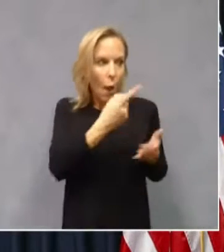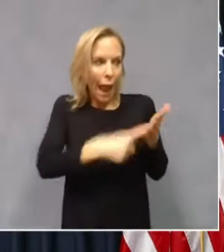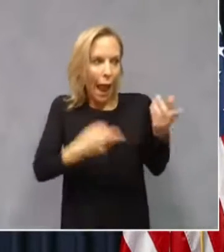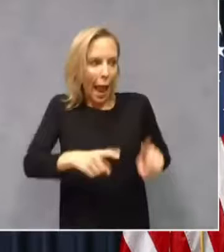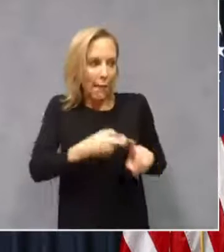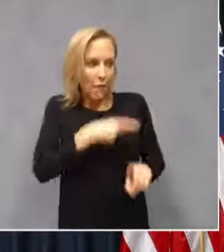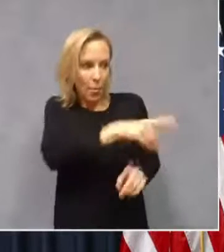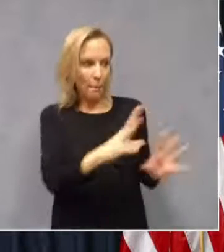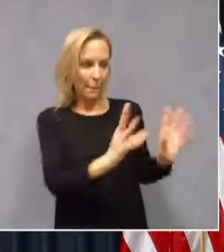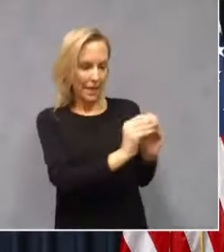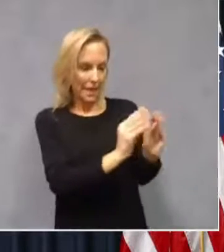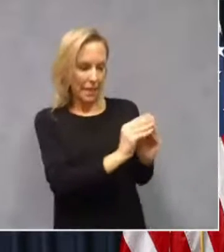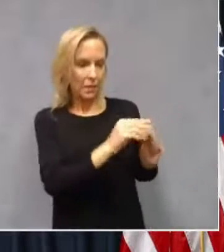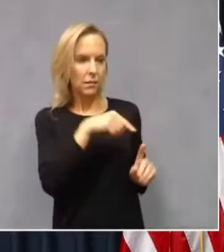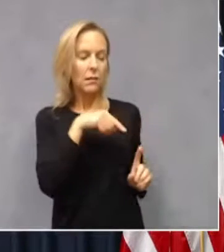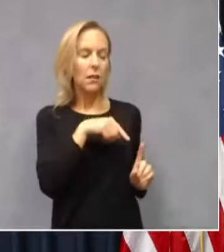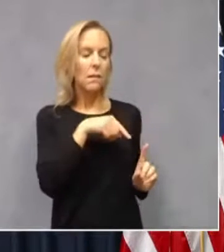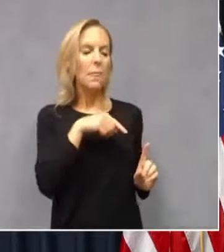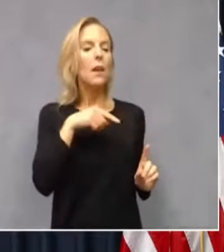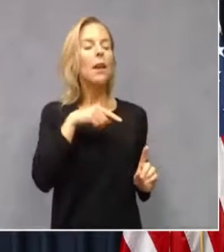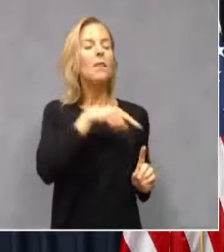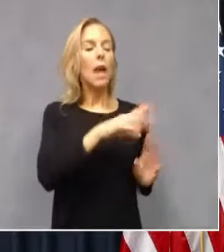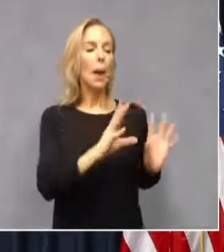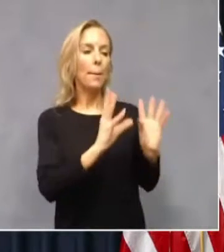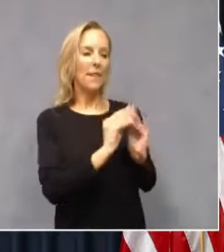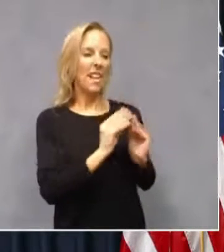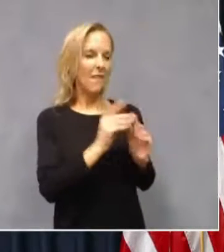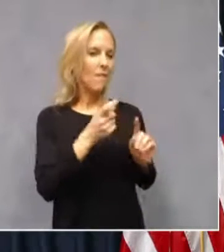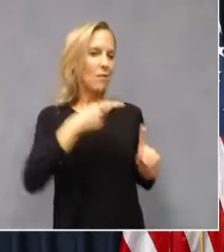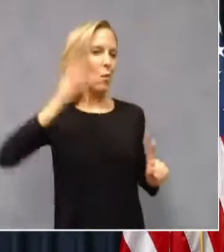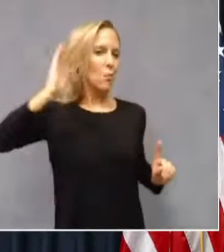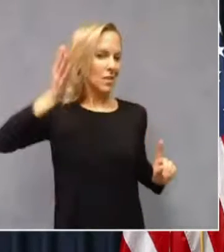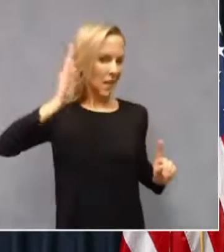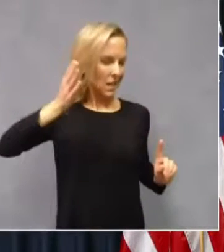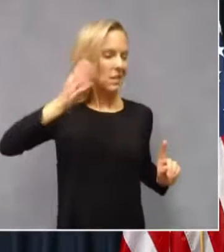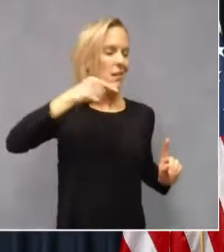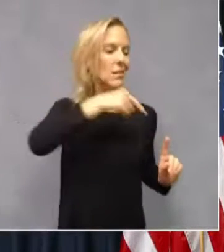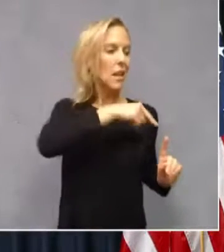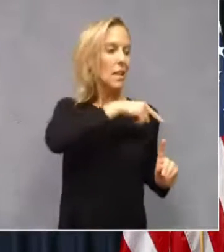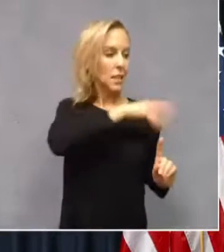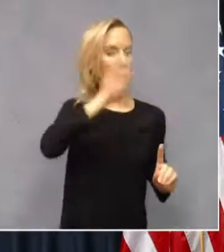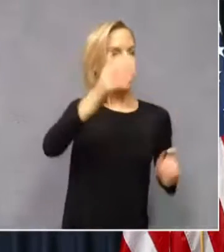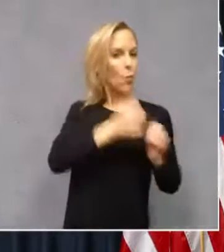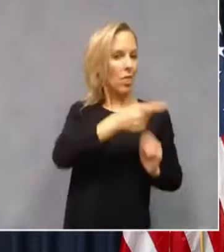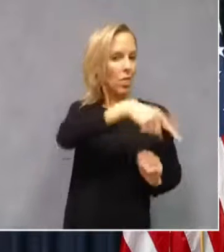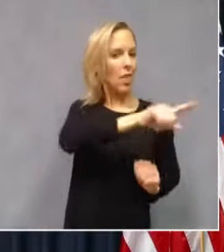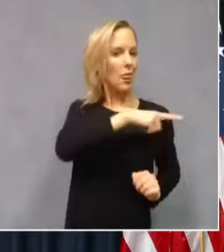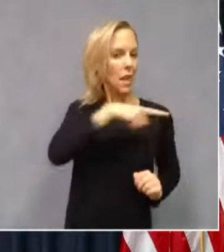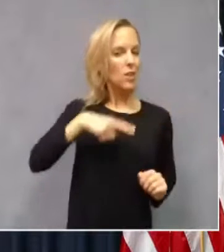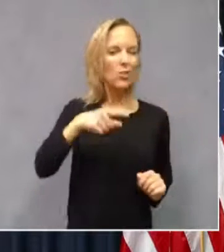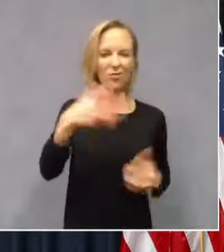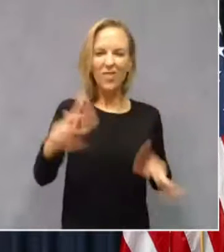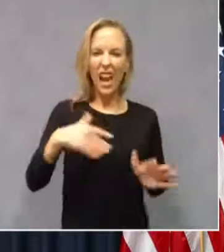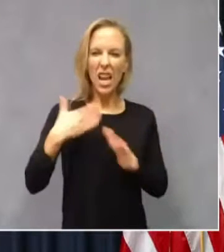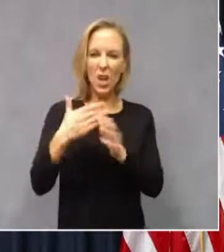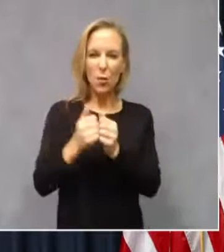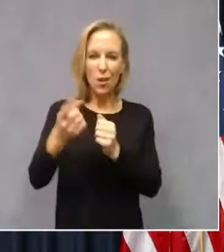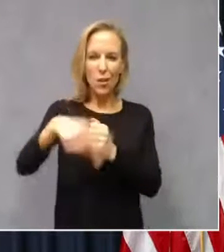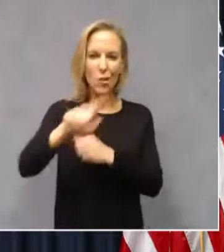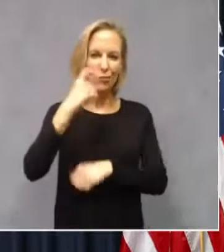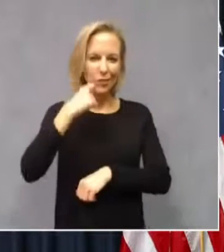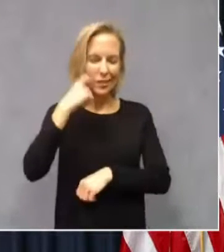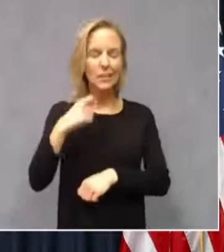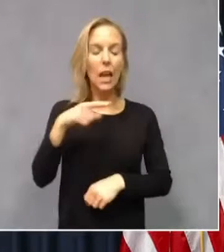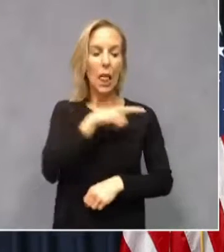Well, that meeting had a presentation from Dr. Birx with some of the pieces that you saw today. Legislative leaders saw each and every one of